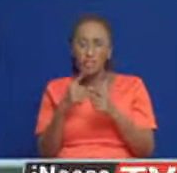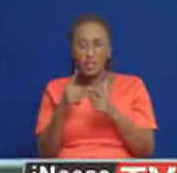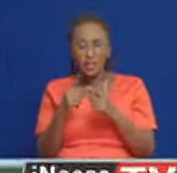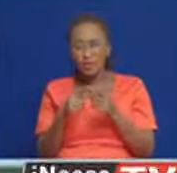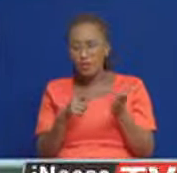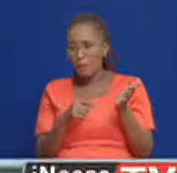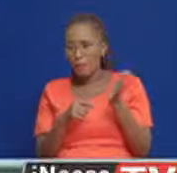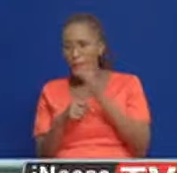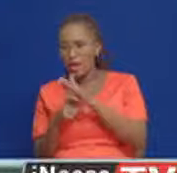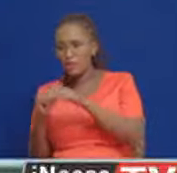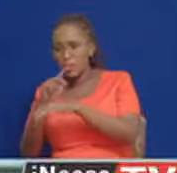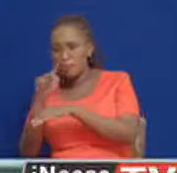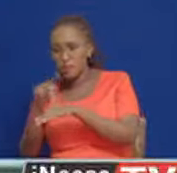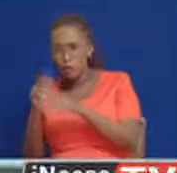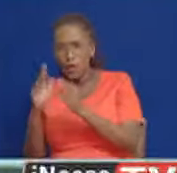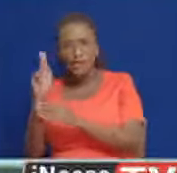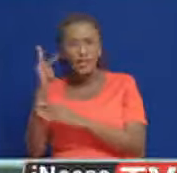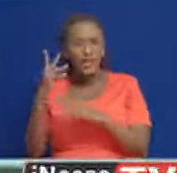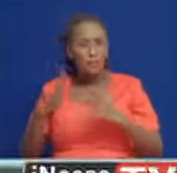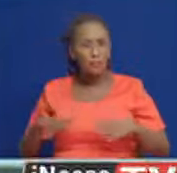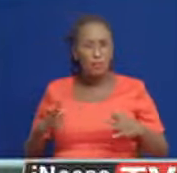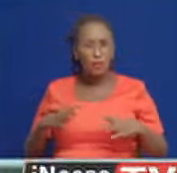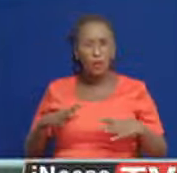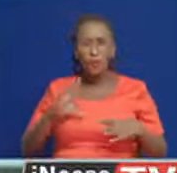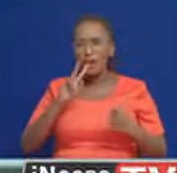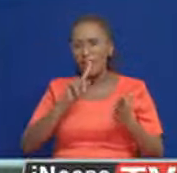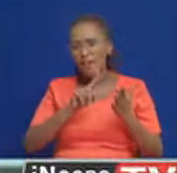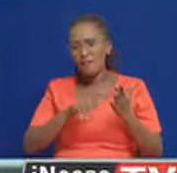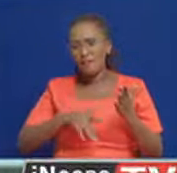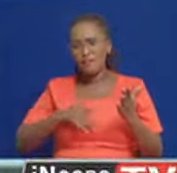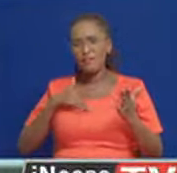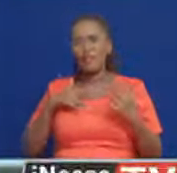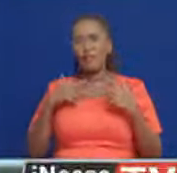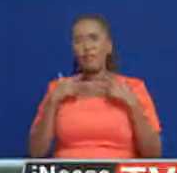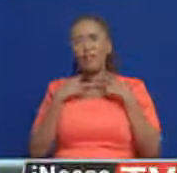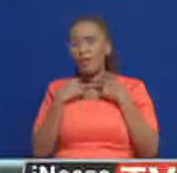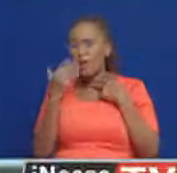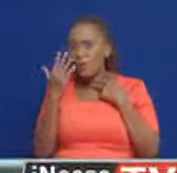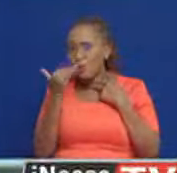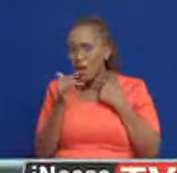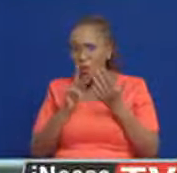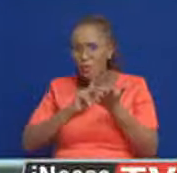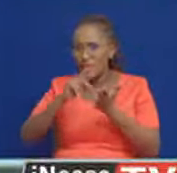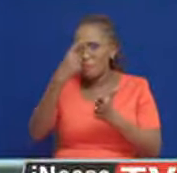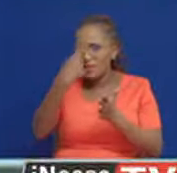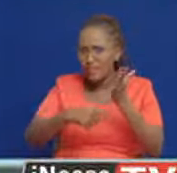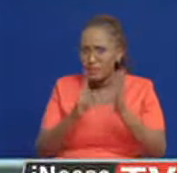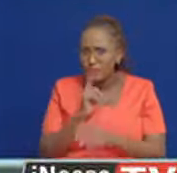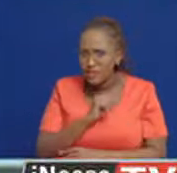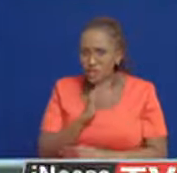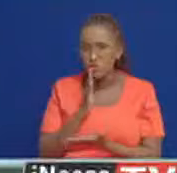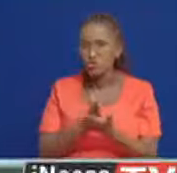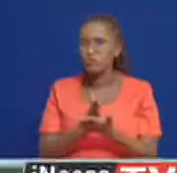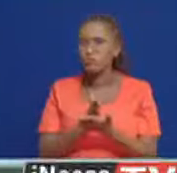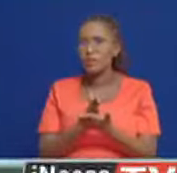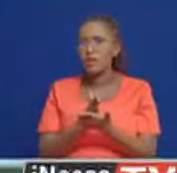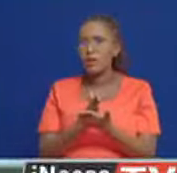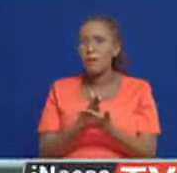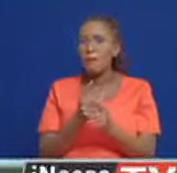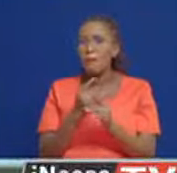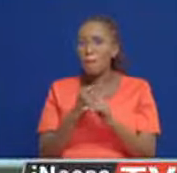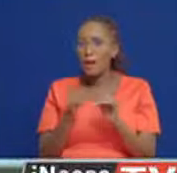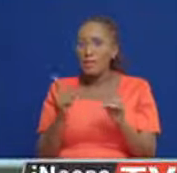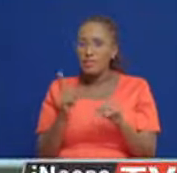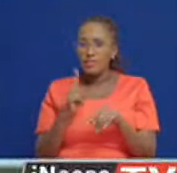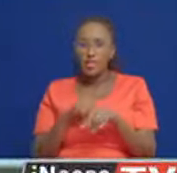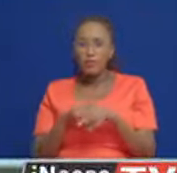principle where Kenyans are feeling enslaved because we pay tax when we feel heard